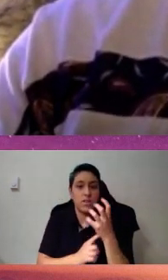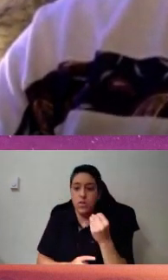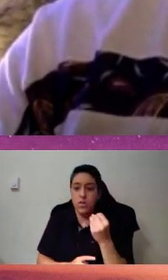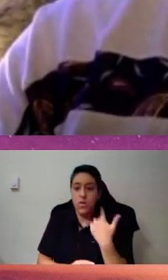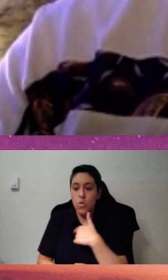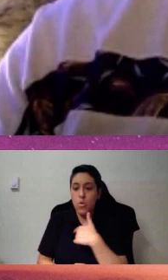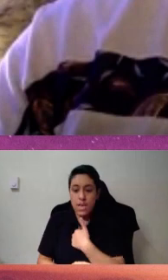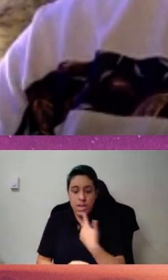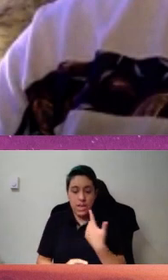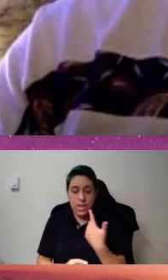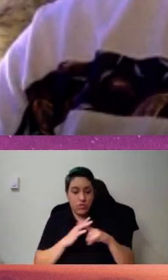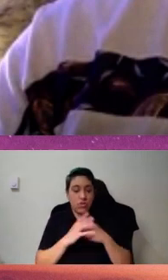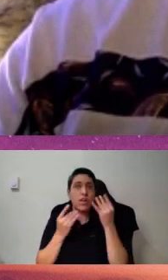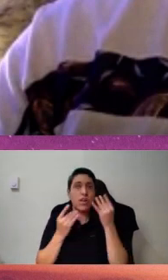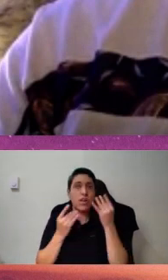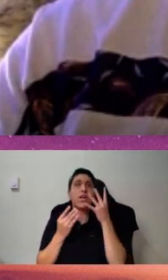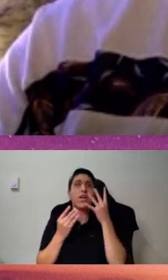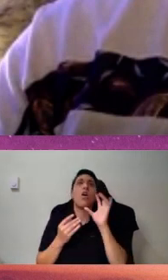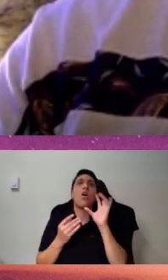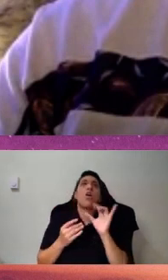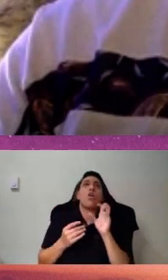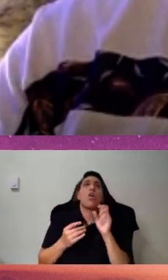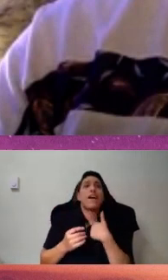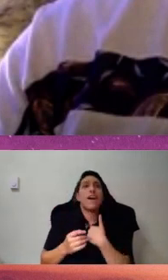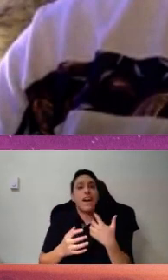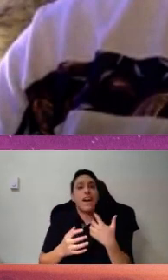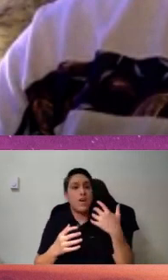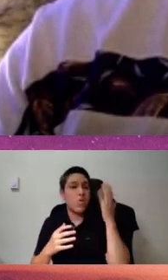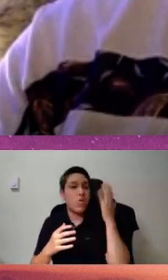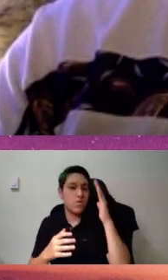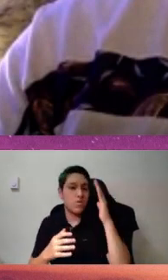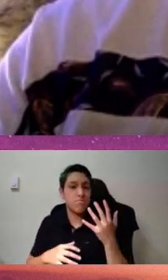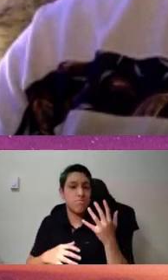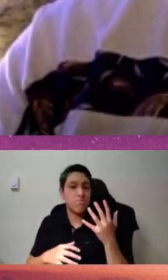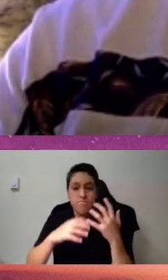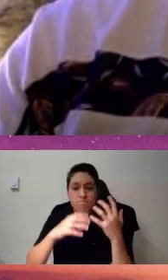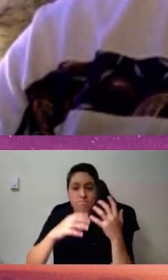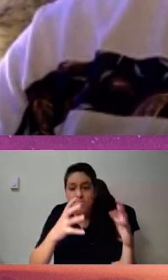down our communities and each other and ourselves